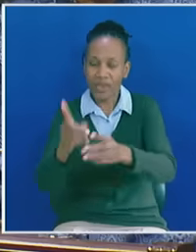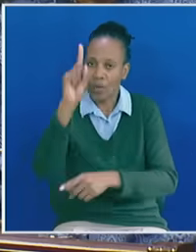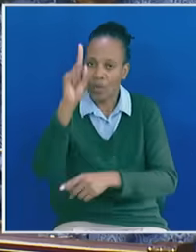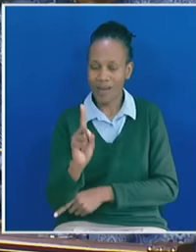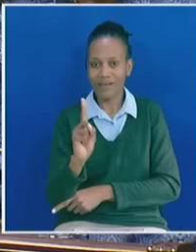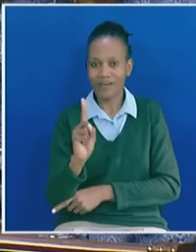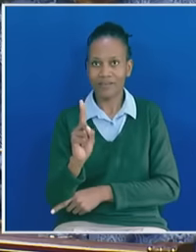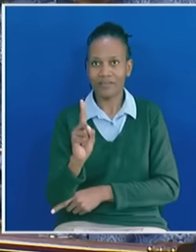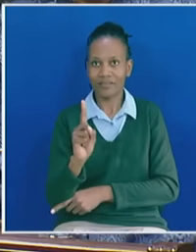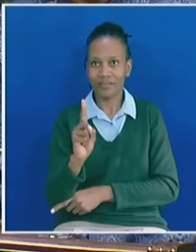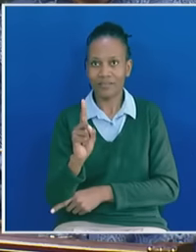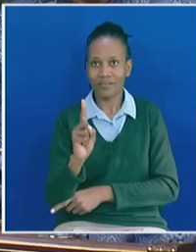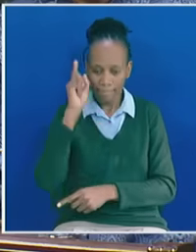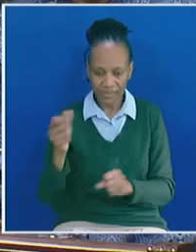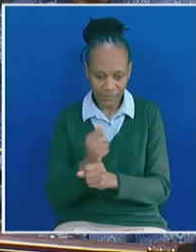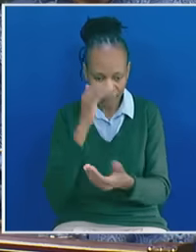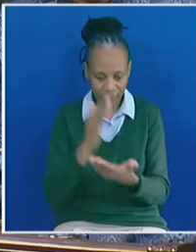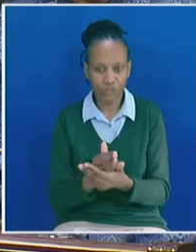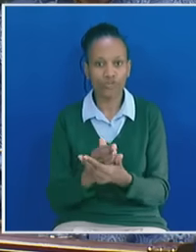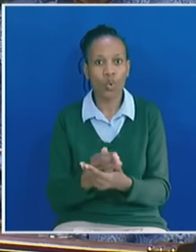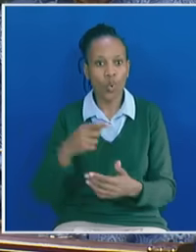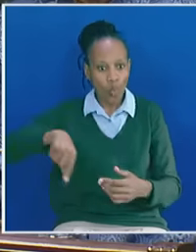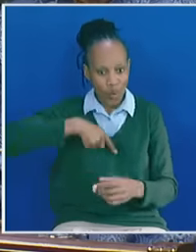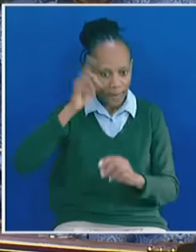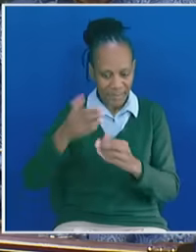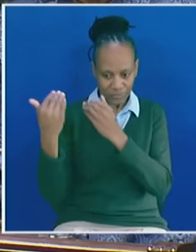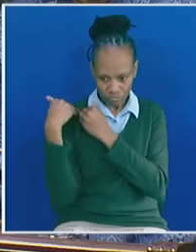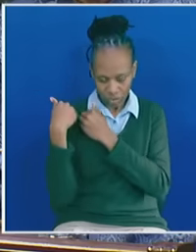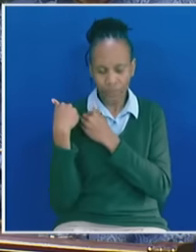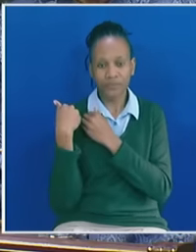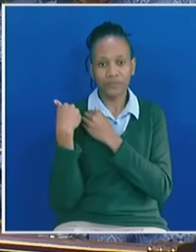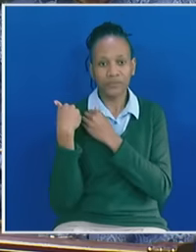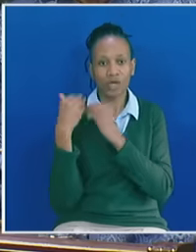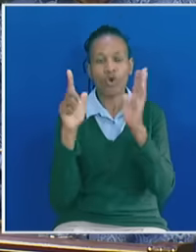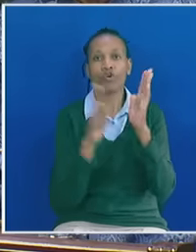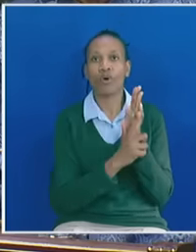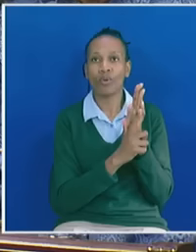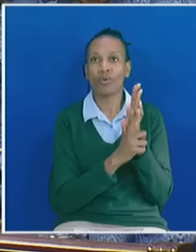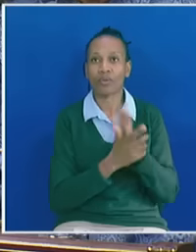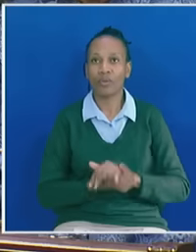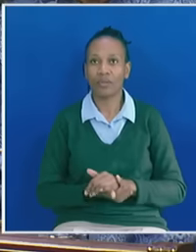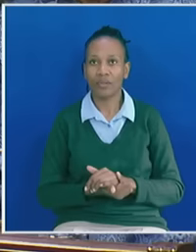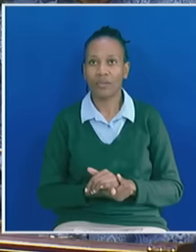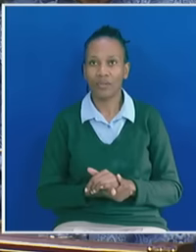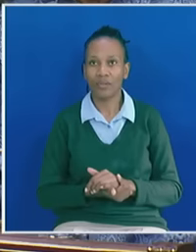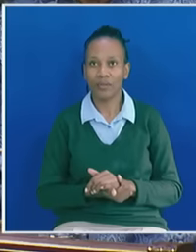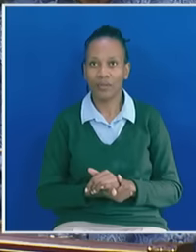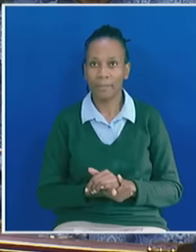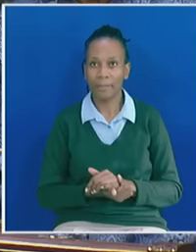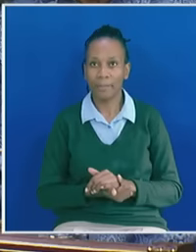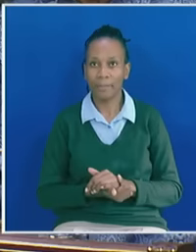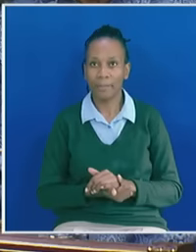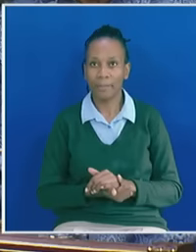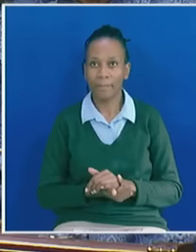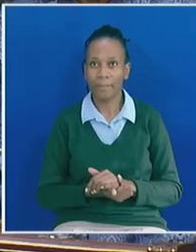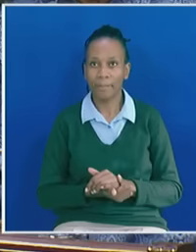appeal, short of giving up to the rule of law and governing by the might alone. To read through the judgment, to hear